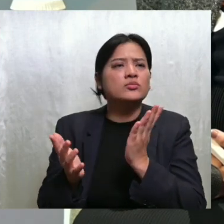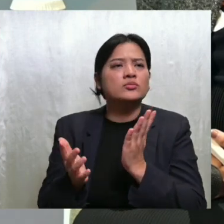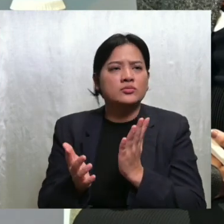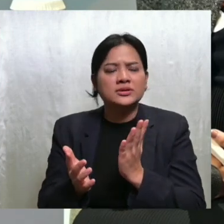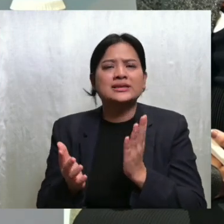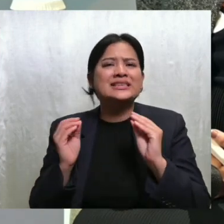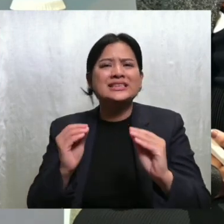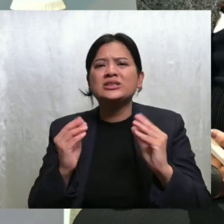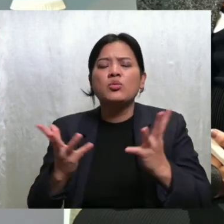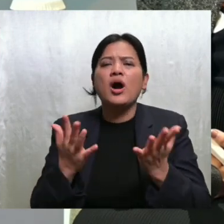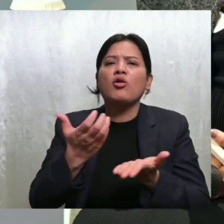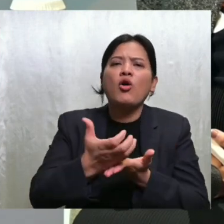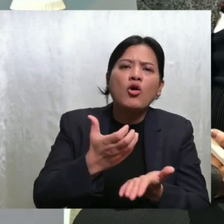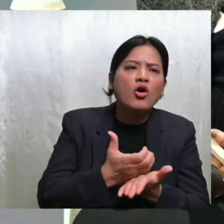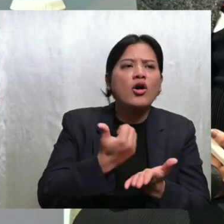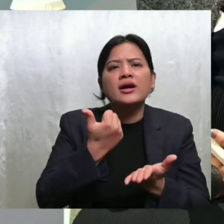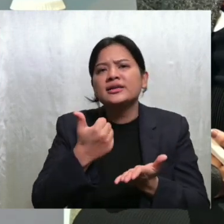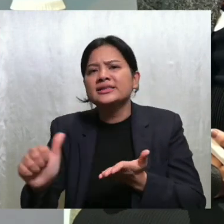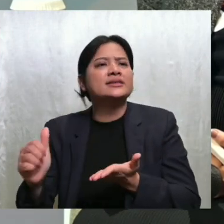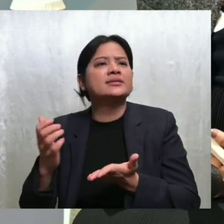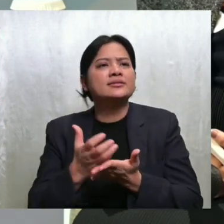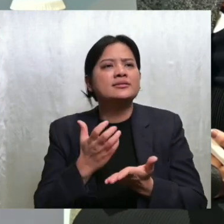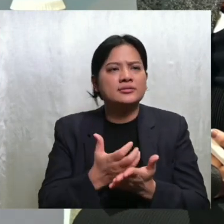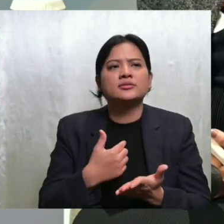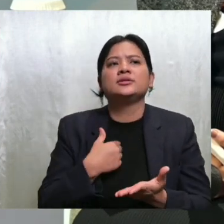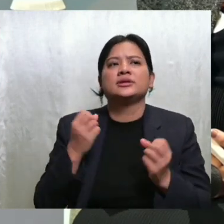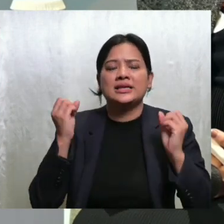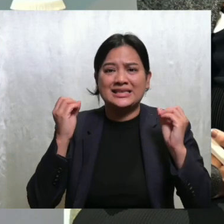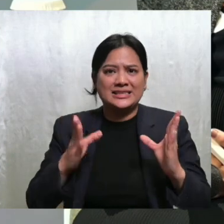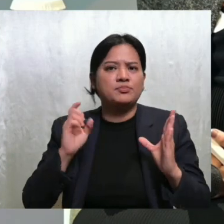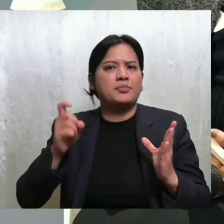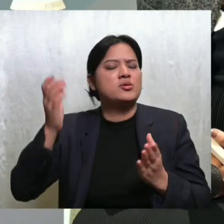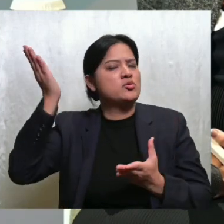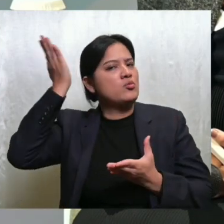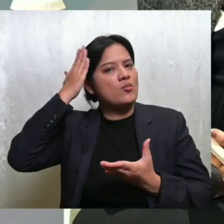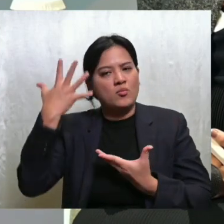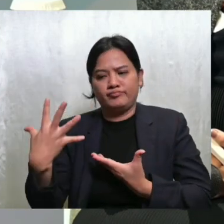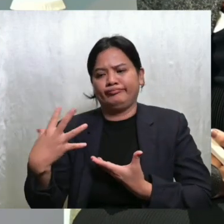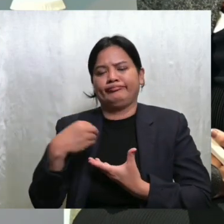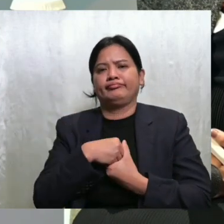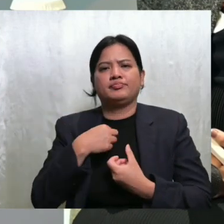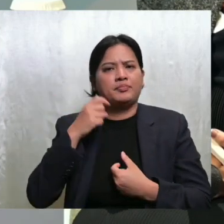doing. And that's the main thing that helped us for all different settings.